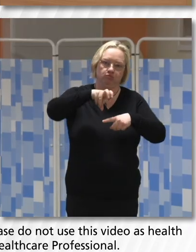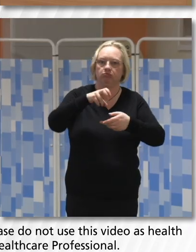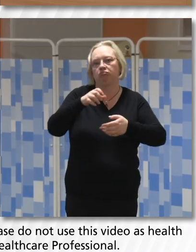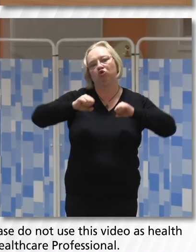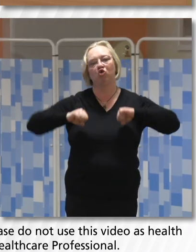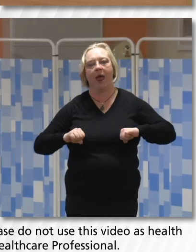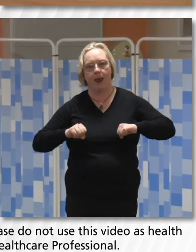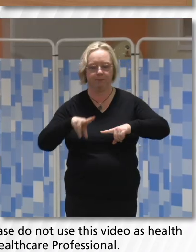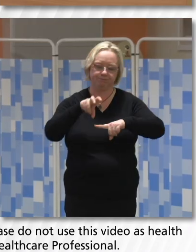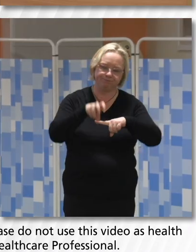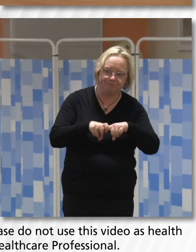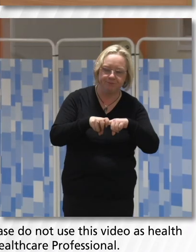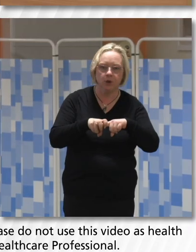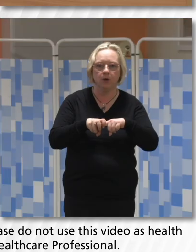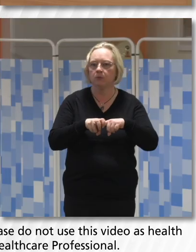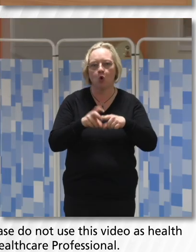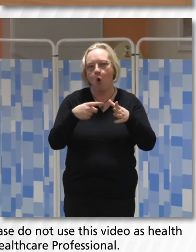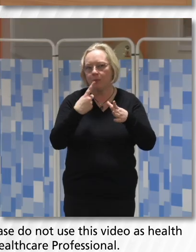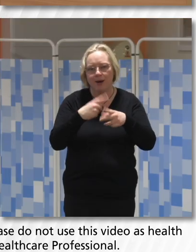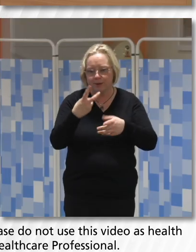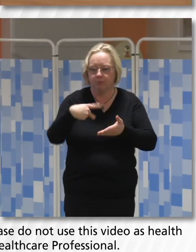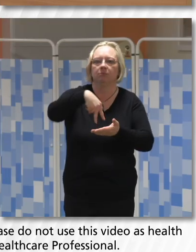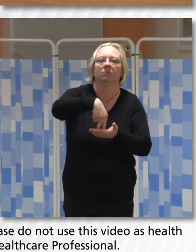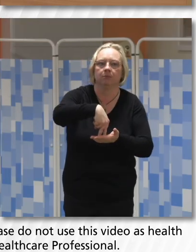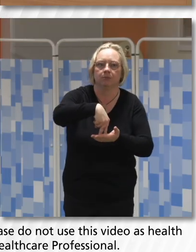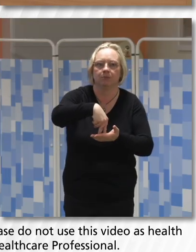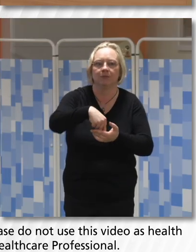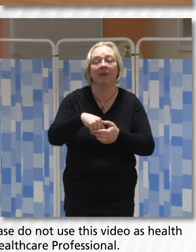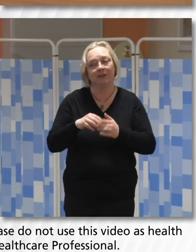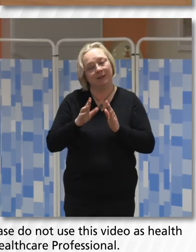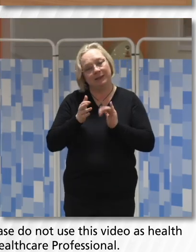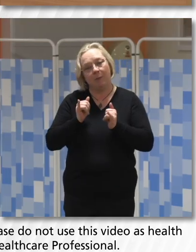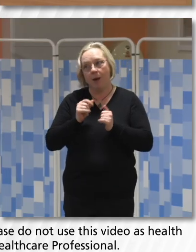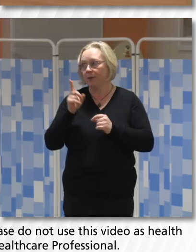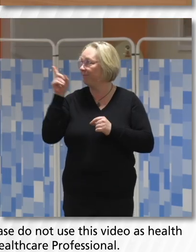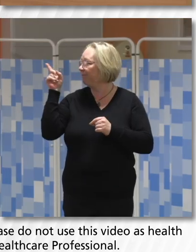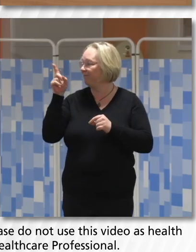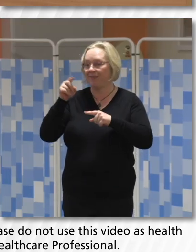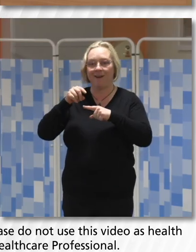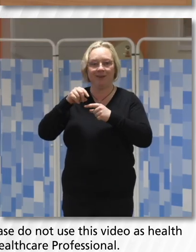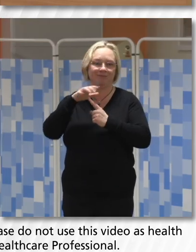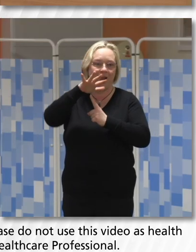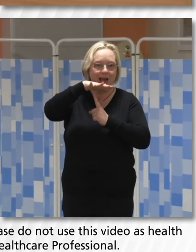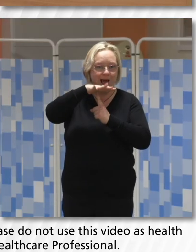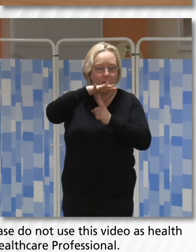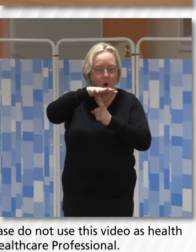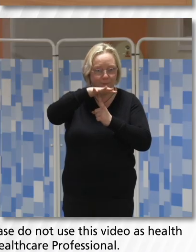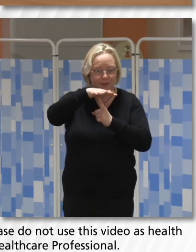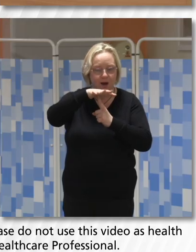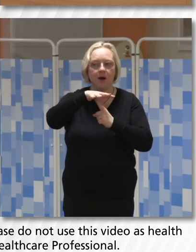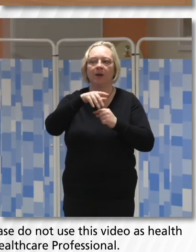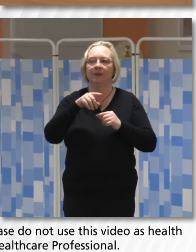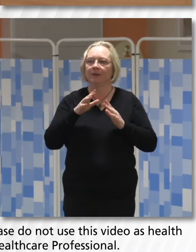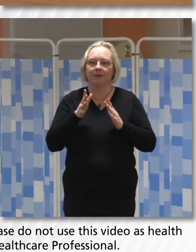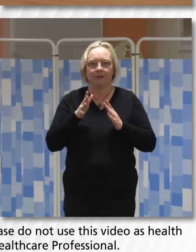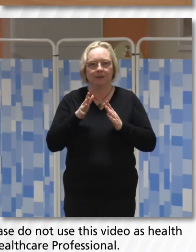isn't happening properly anymore is because they're trying to come up like a helicopter taking off. So without realizing it, to get out of your chair, if